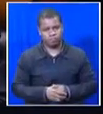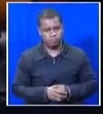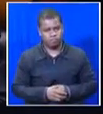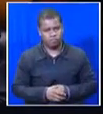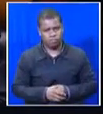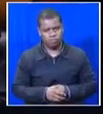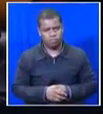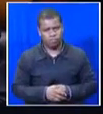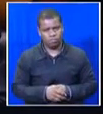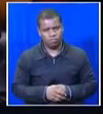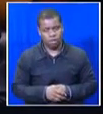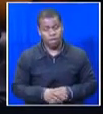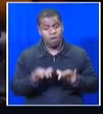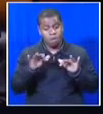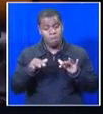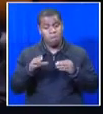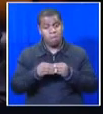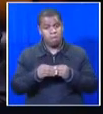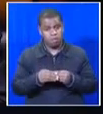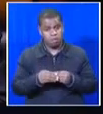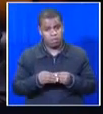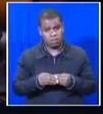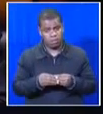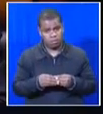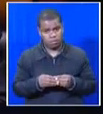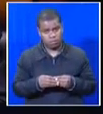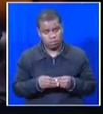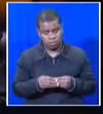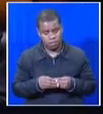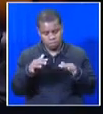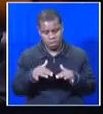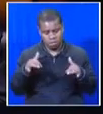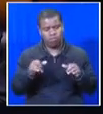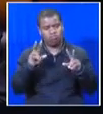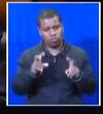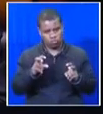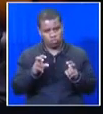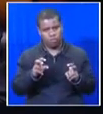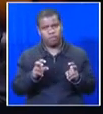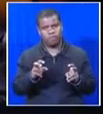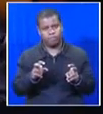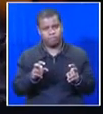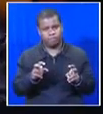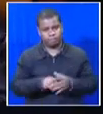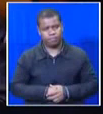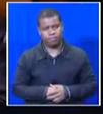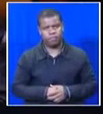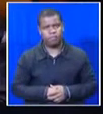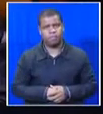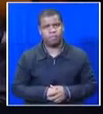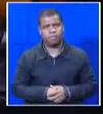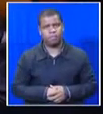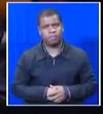the language they've used. Honorable members, we have spoken about this matter in the House. It's beyond me now. I think